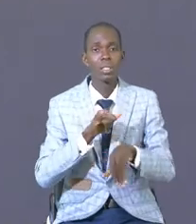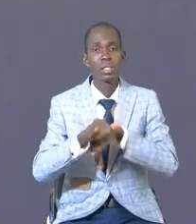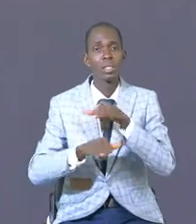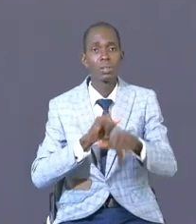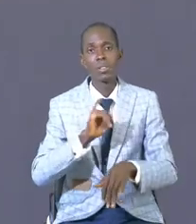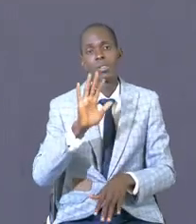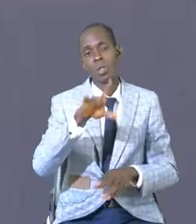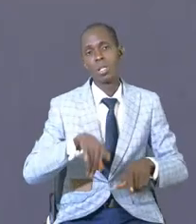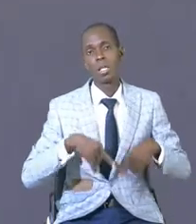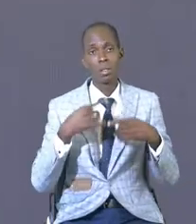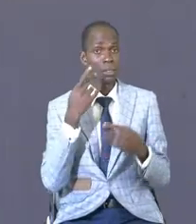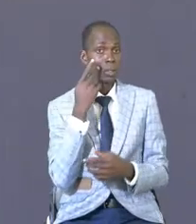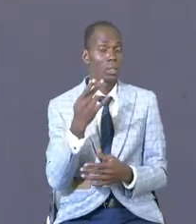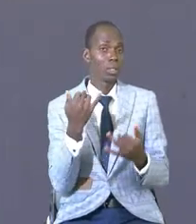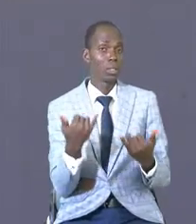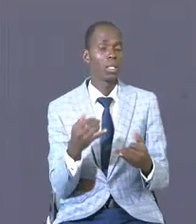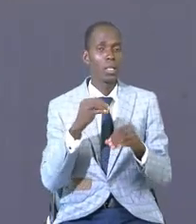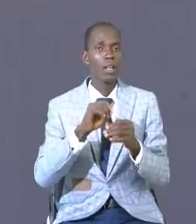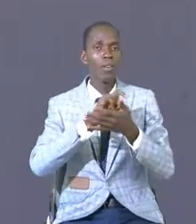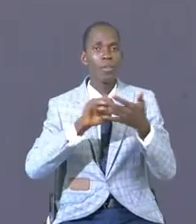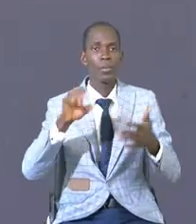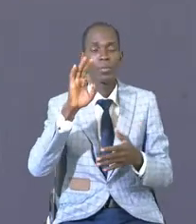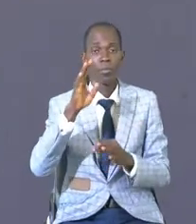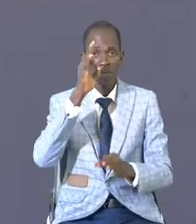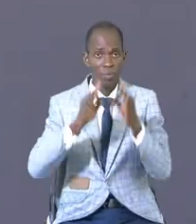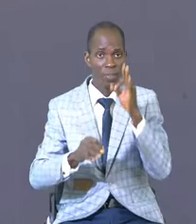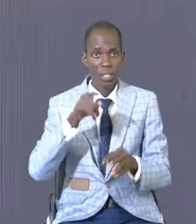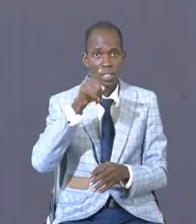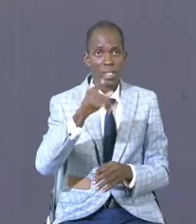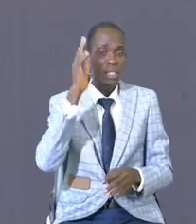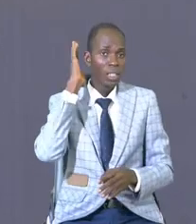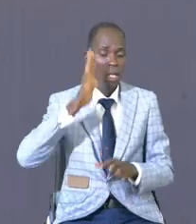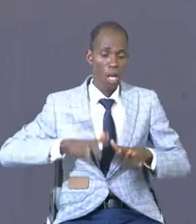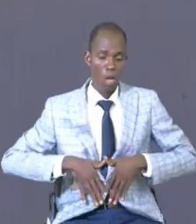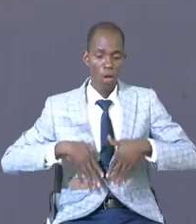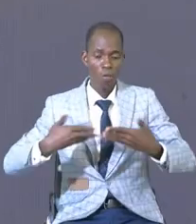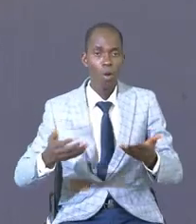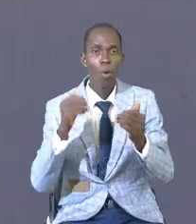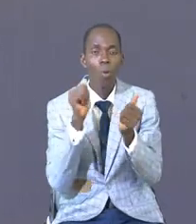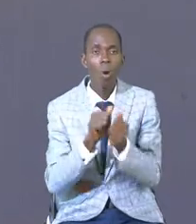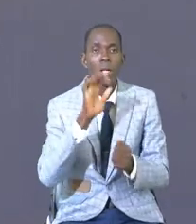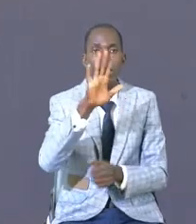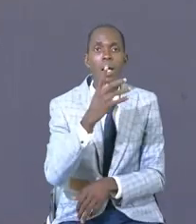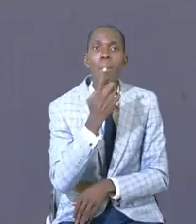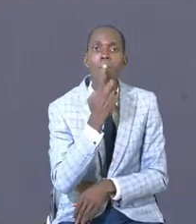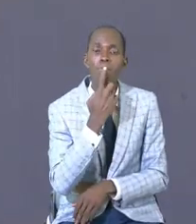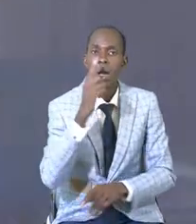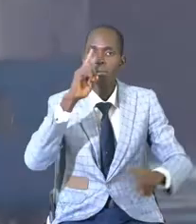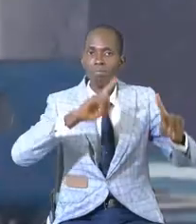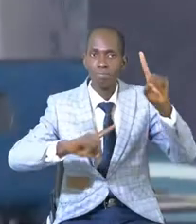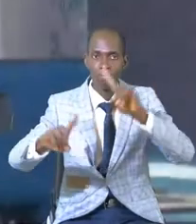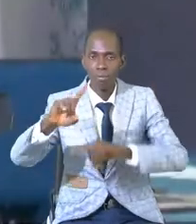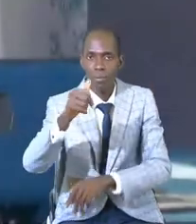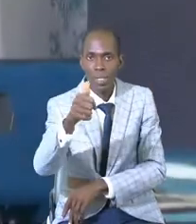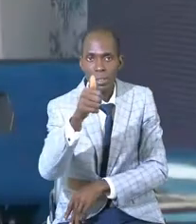it now in verse 9, that if thou shalt confess with thy mouth, not with another person's